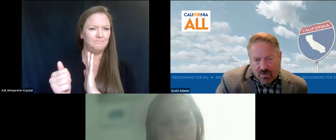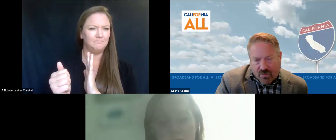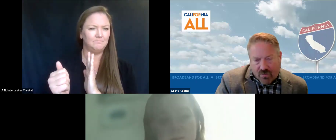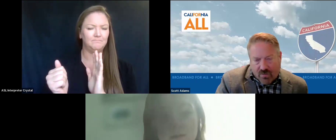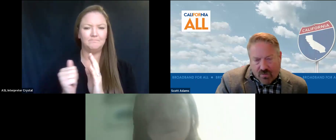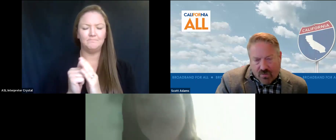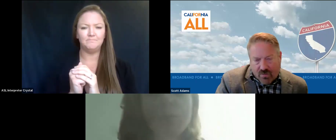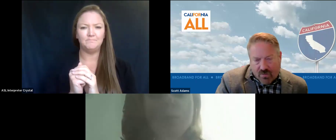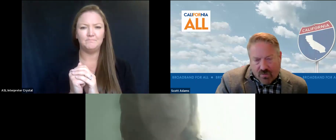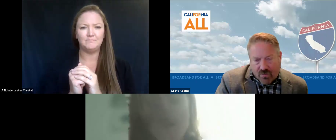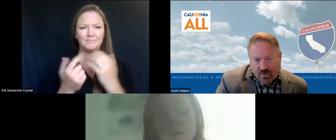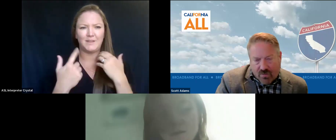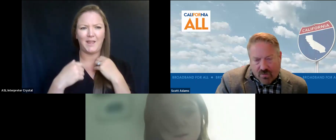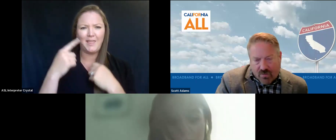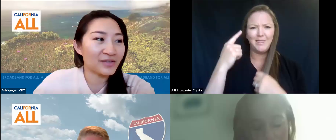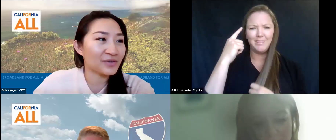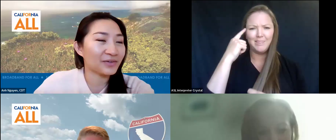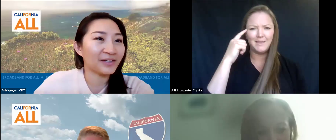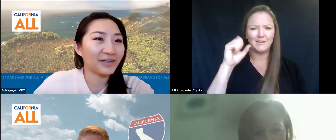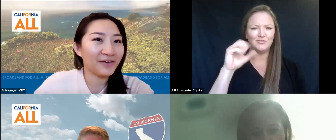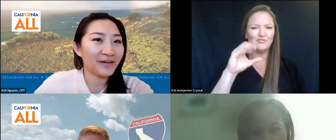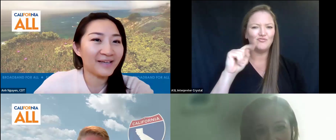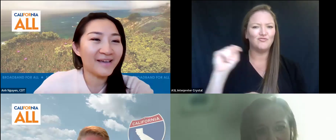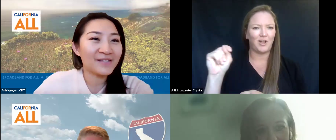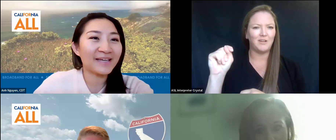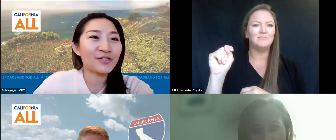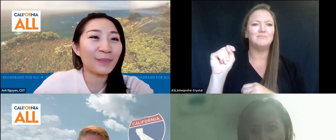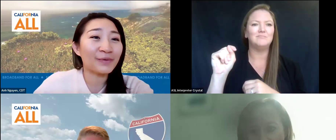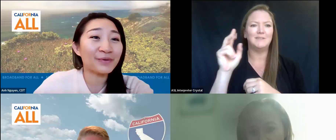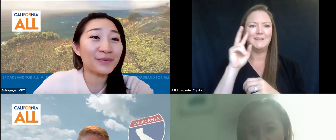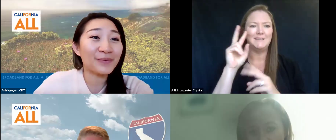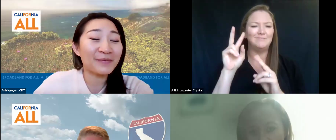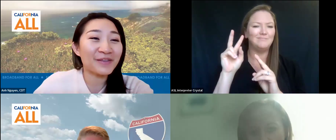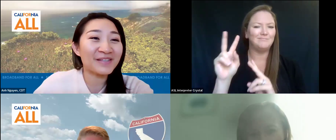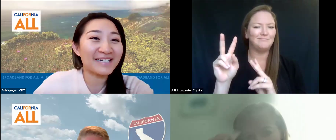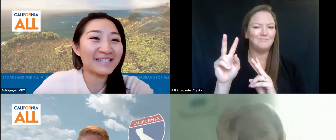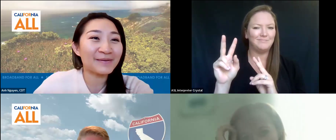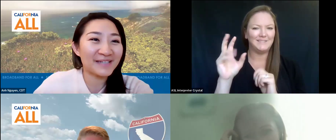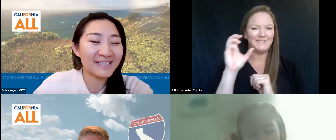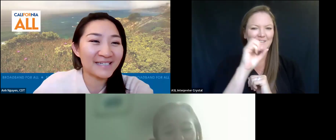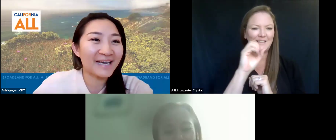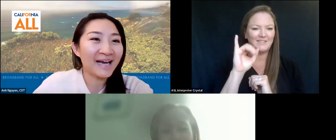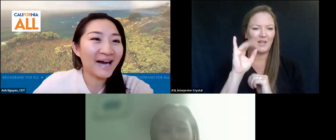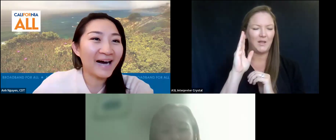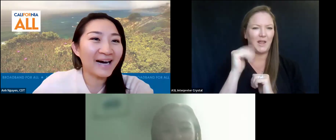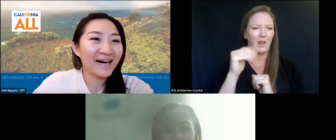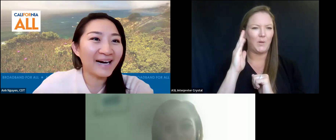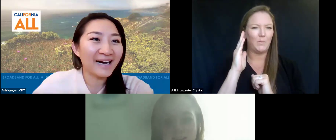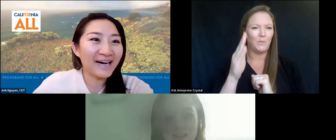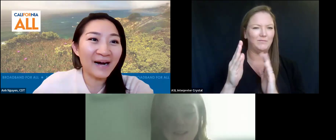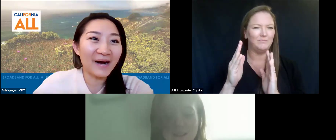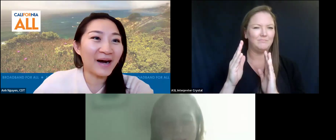No worries. I think Scott anticipated this earlier, Vera, so I can jump Okay. in real quick with his last question. It Okay.